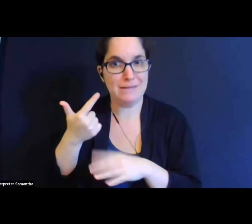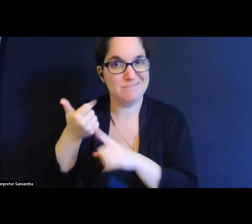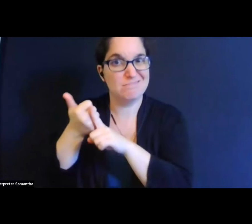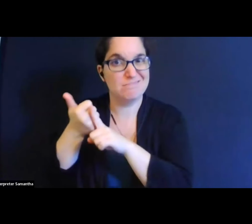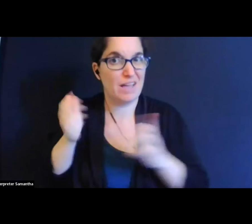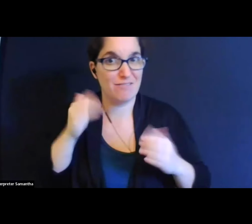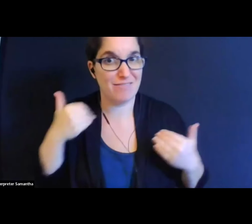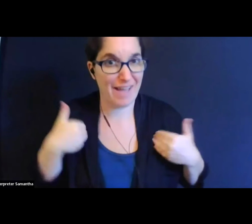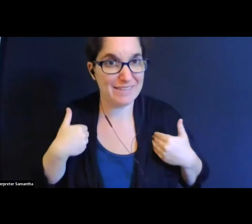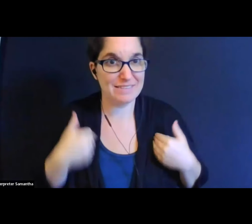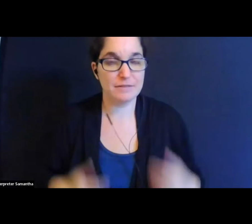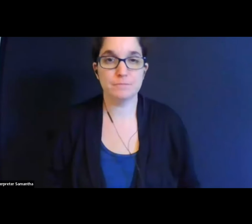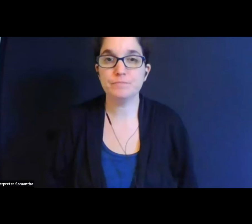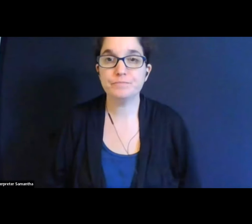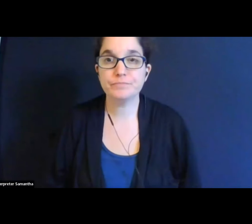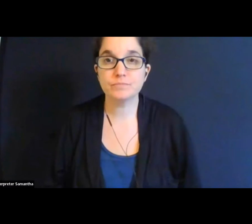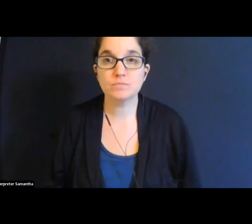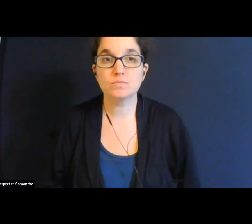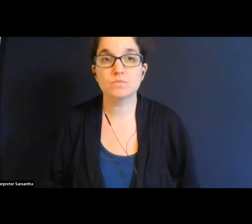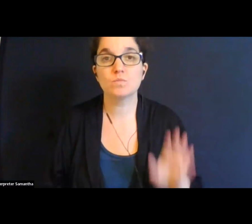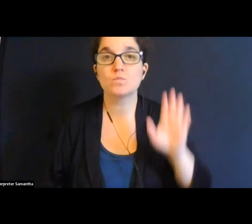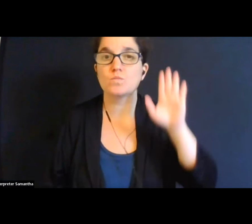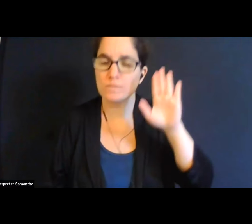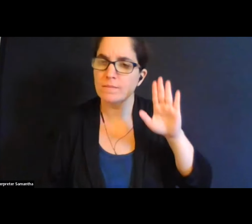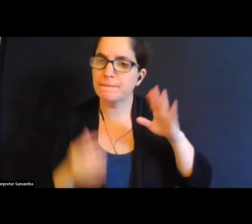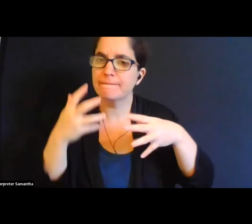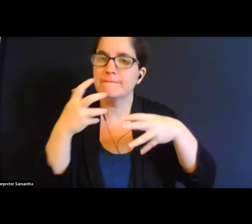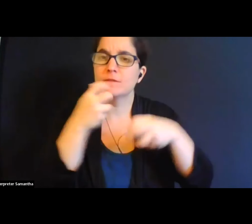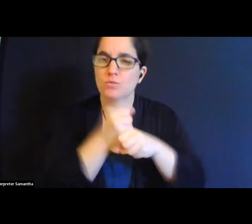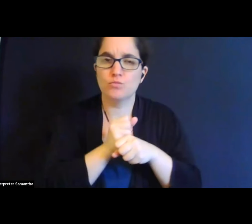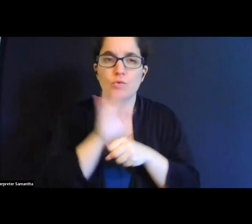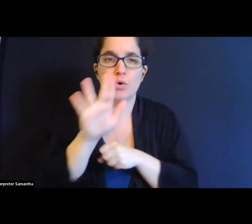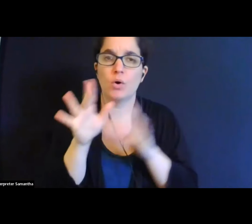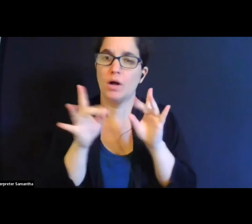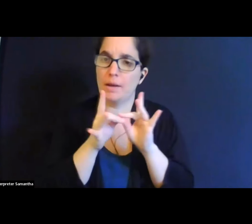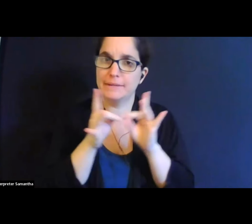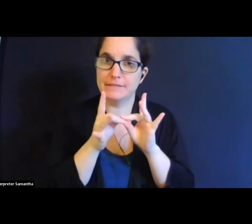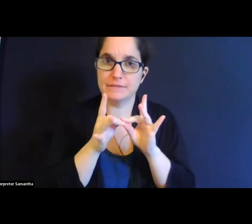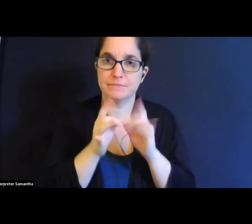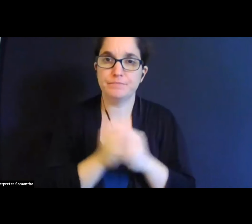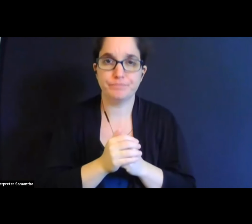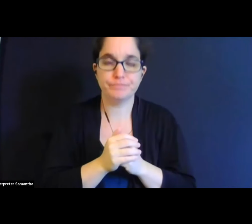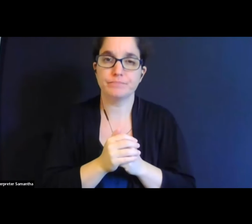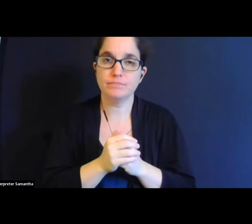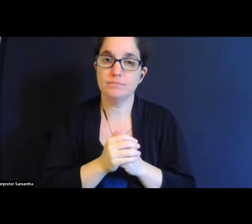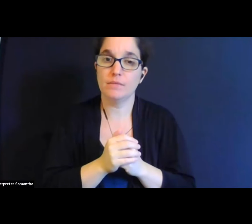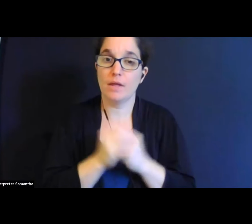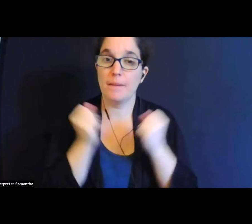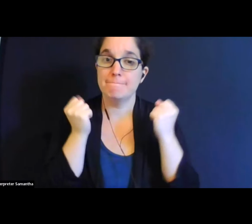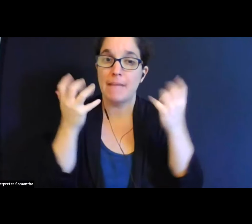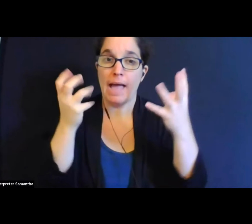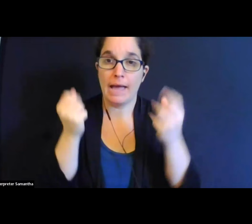All right. And yes, to reiterate what Dr. Bonnie is saying, so a lot of the new